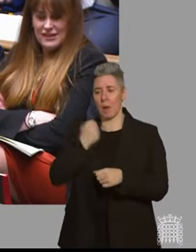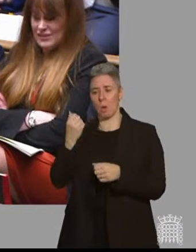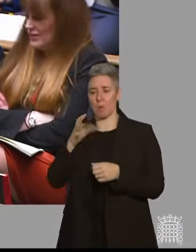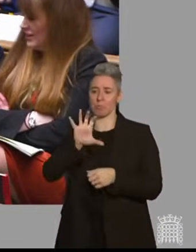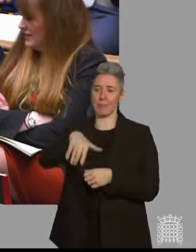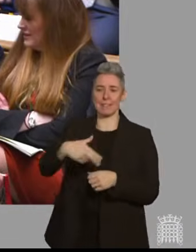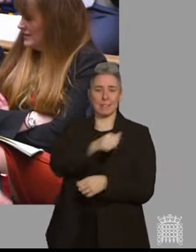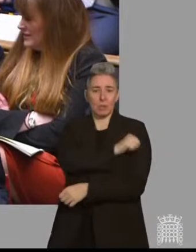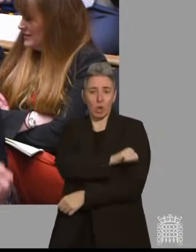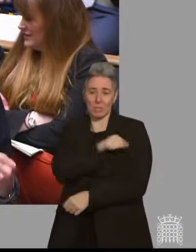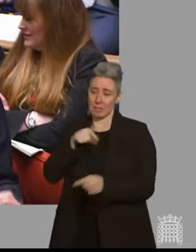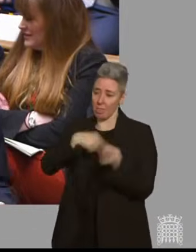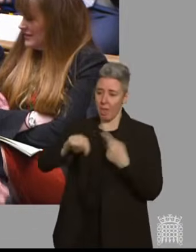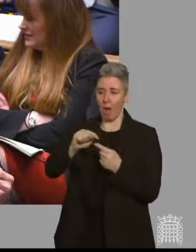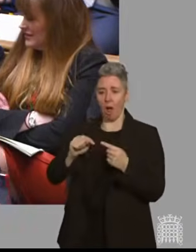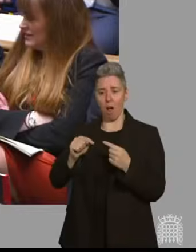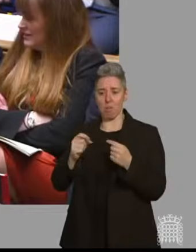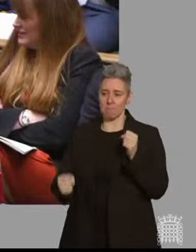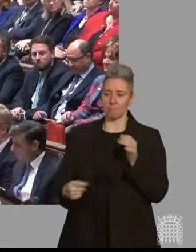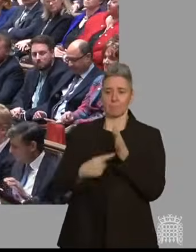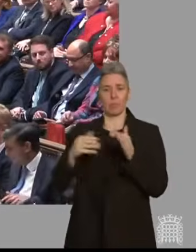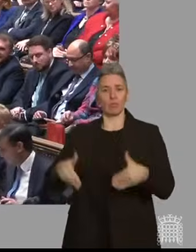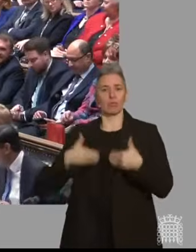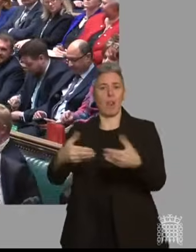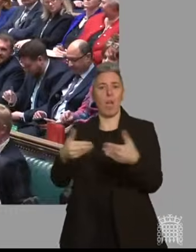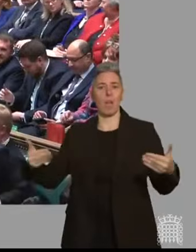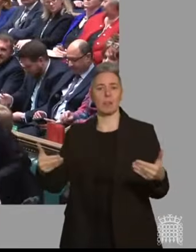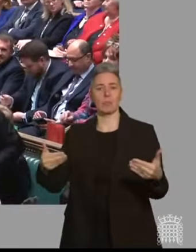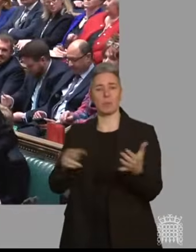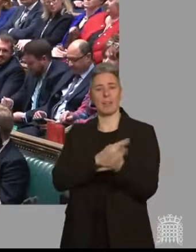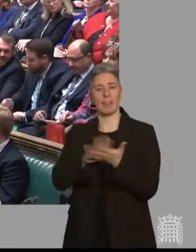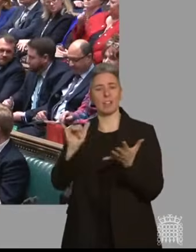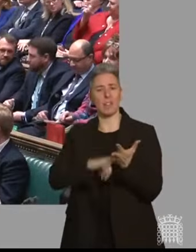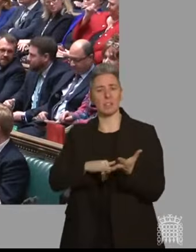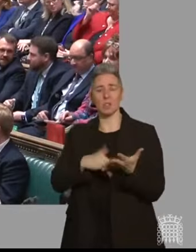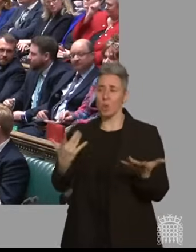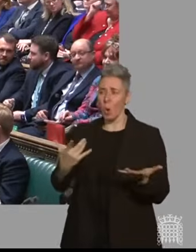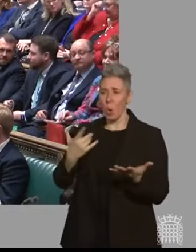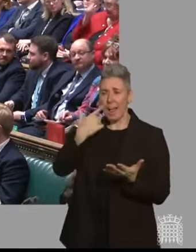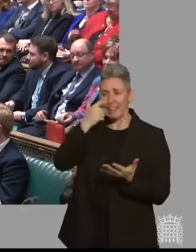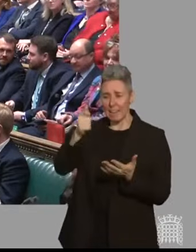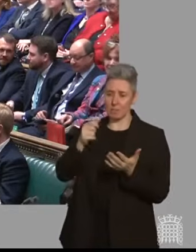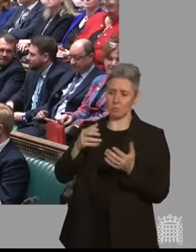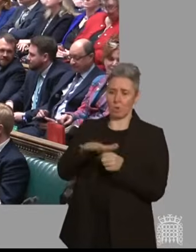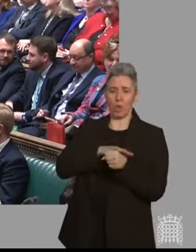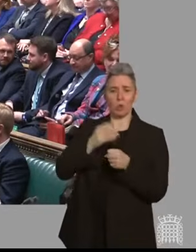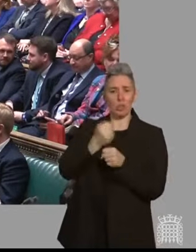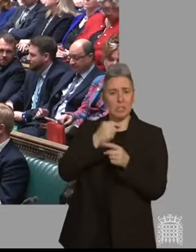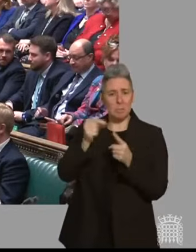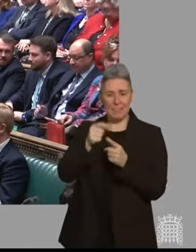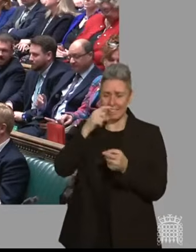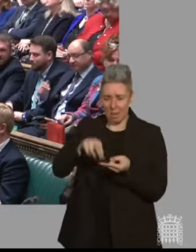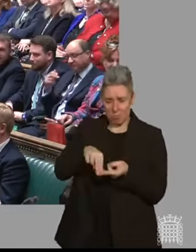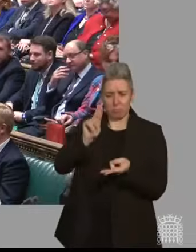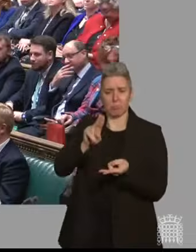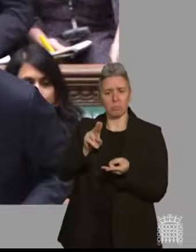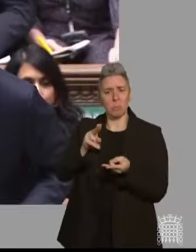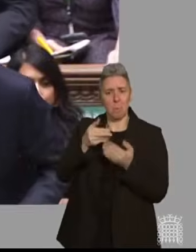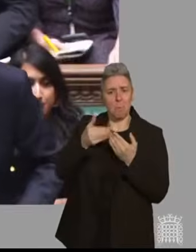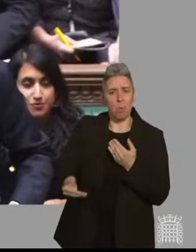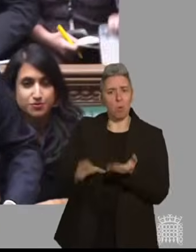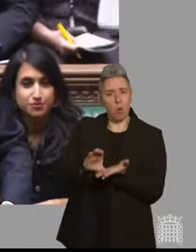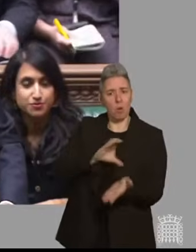local GPs have a greater share of this? Prime Minister. Can I thank my honourable friend for his excellent